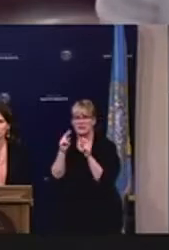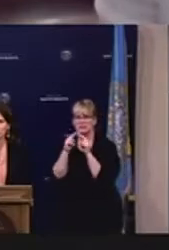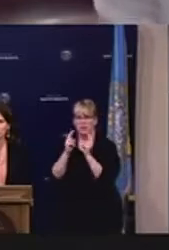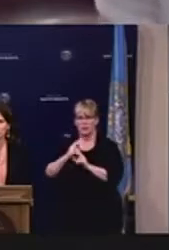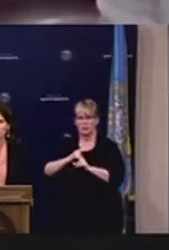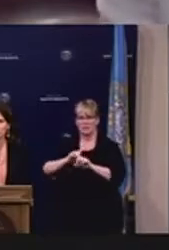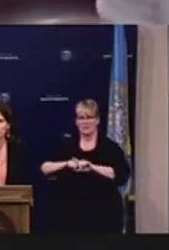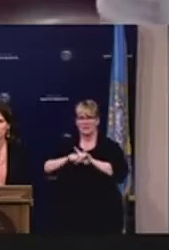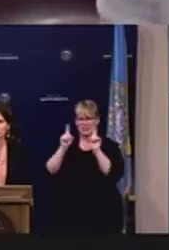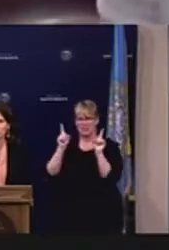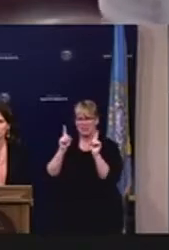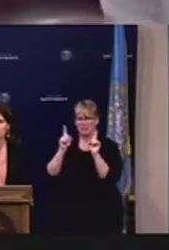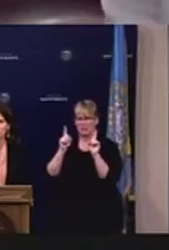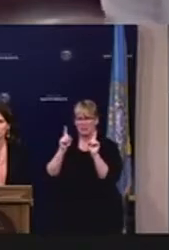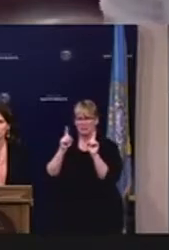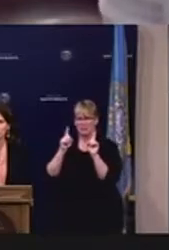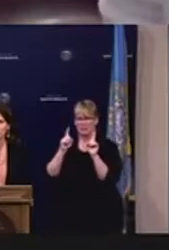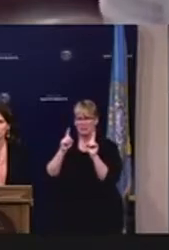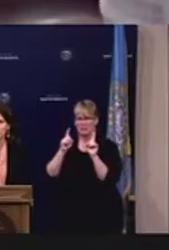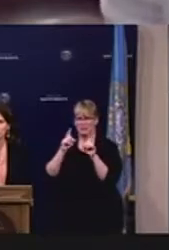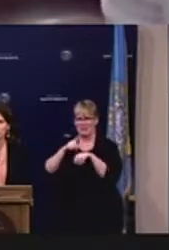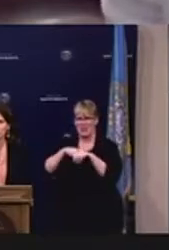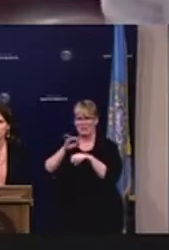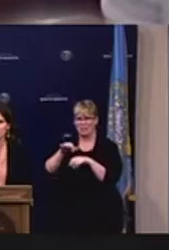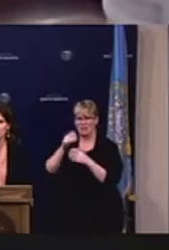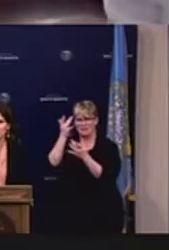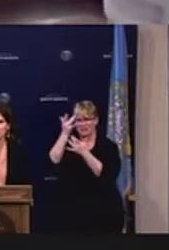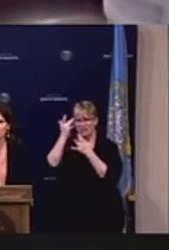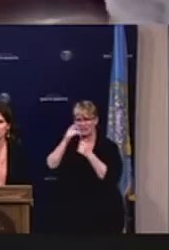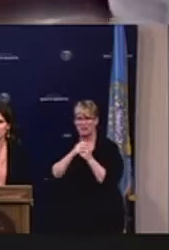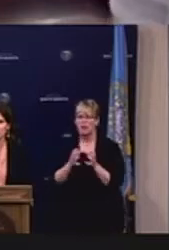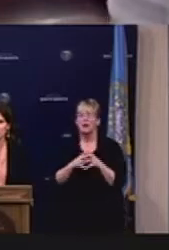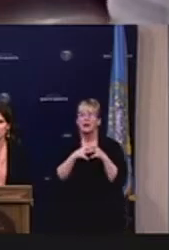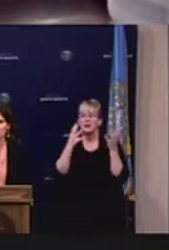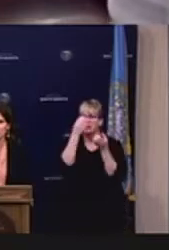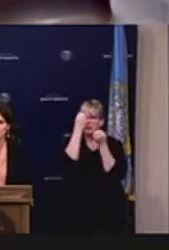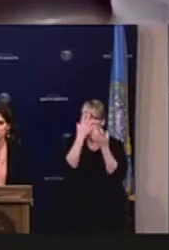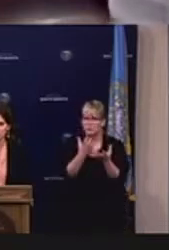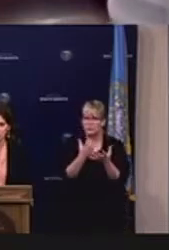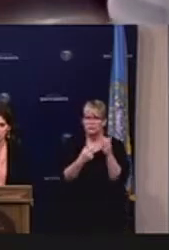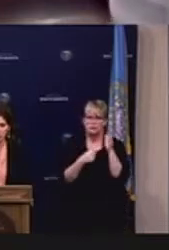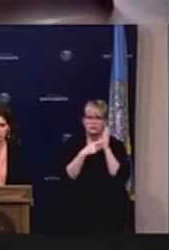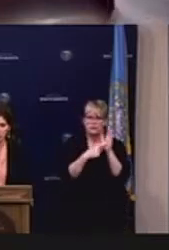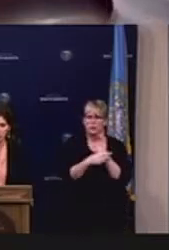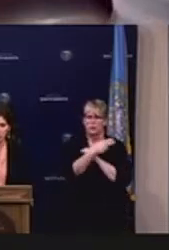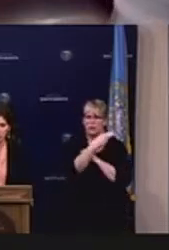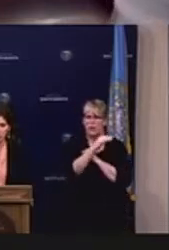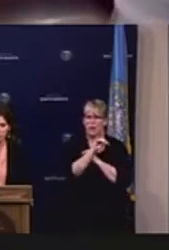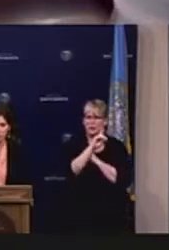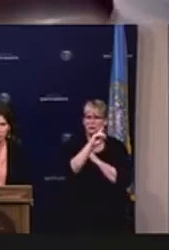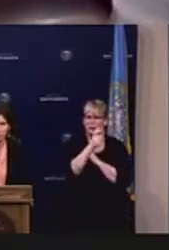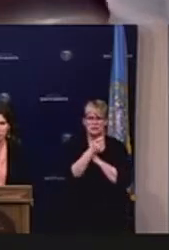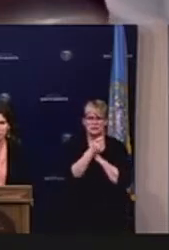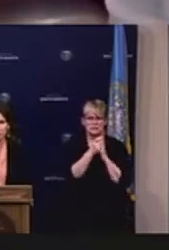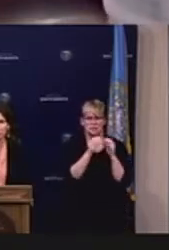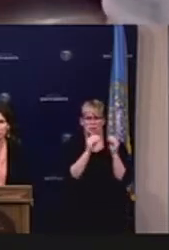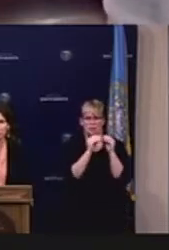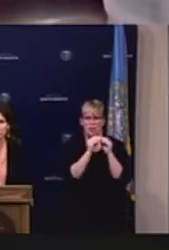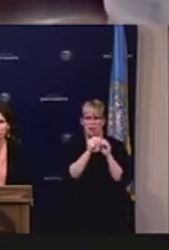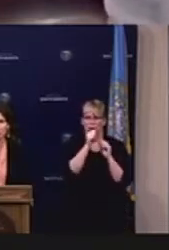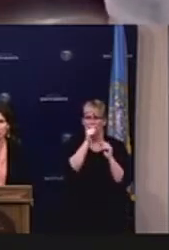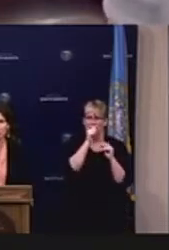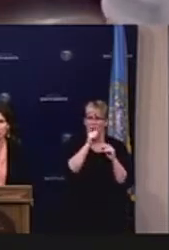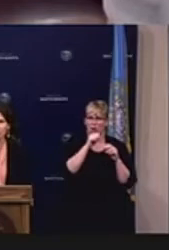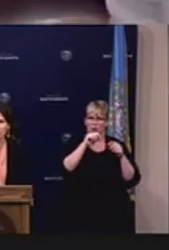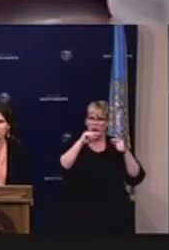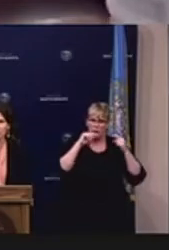stage of the illness. Much of the data that we've seen where it's shown hydroxychloroquine is proven to be harmful or not have any benefit has